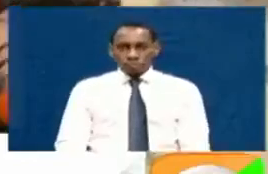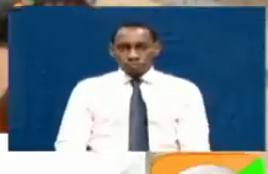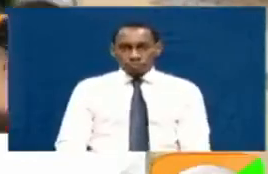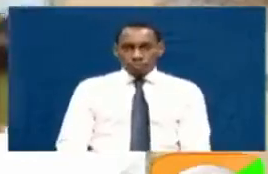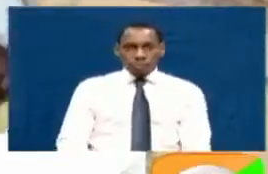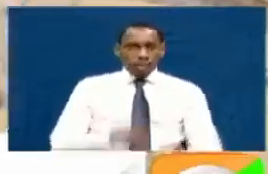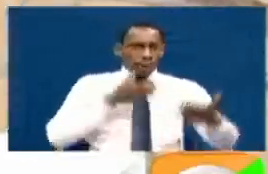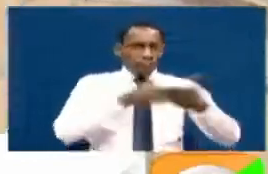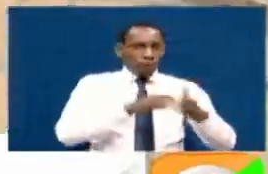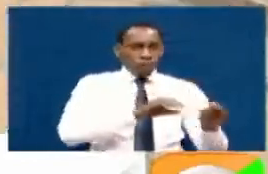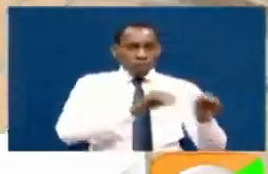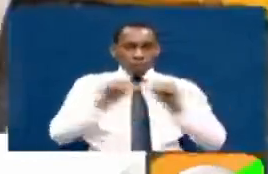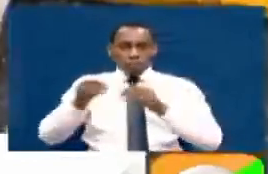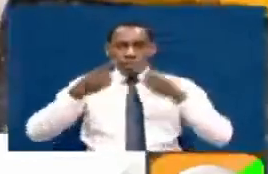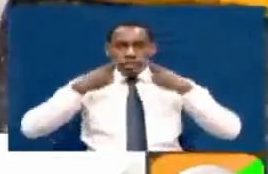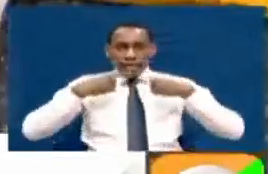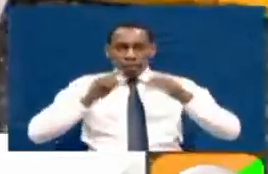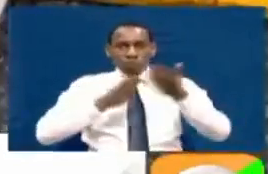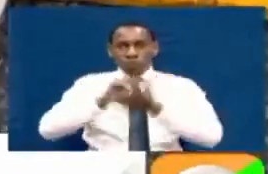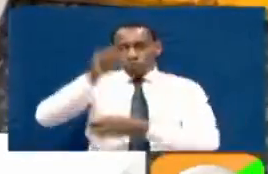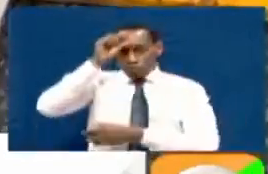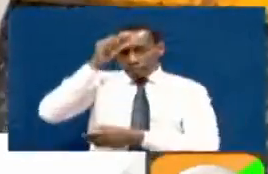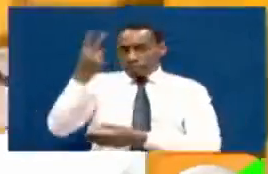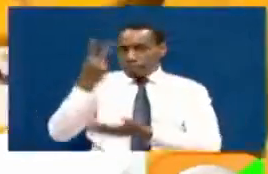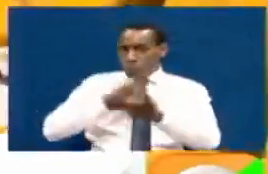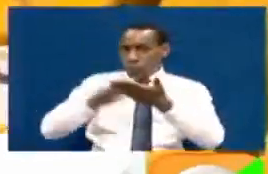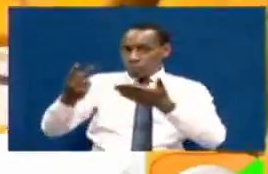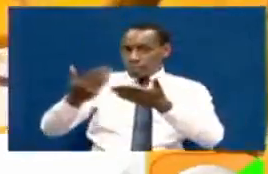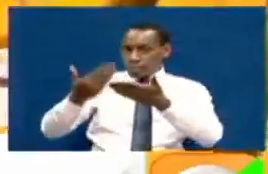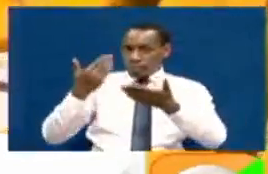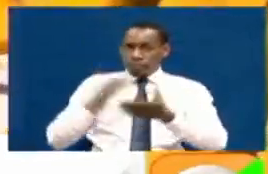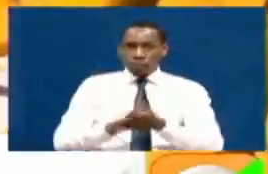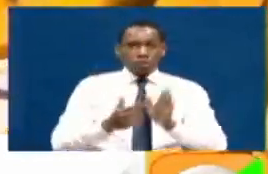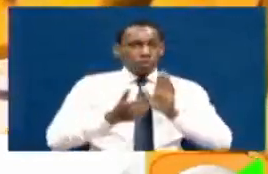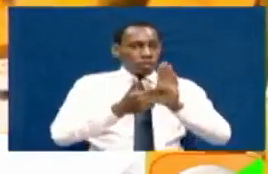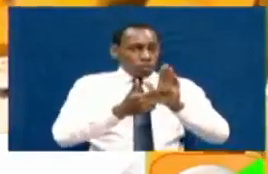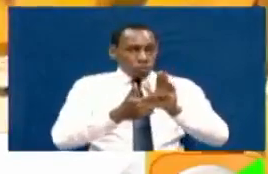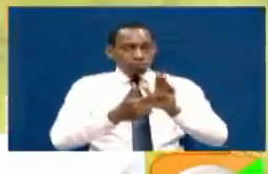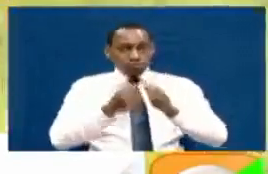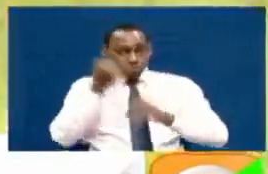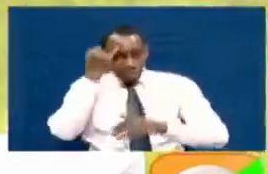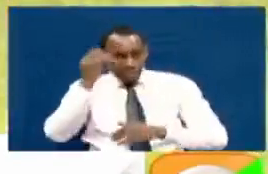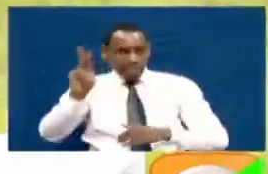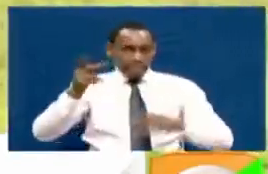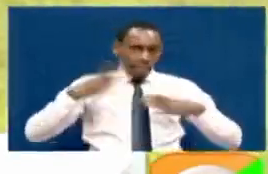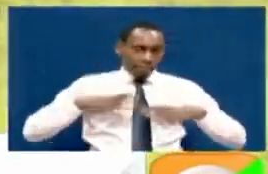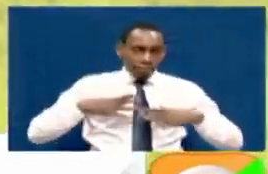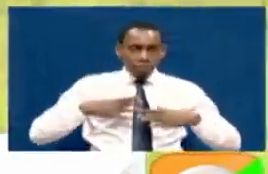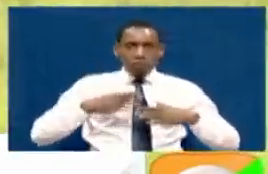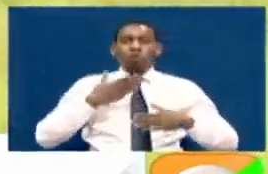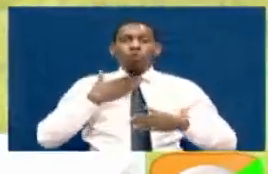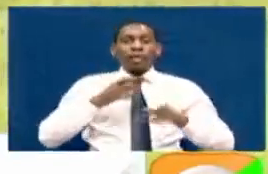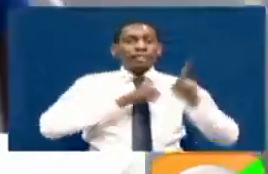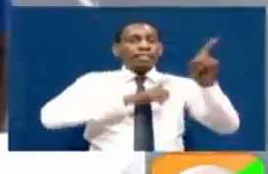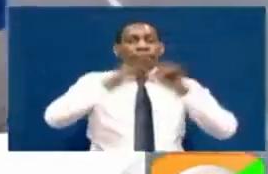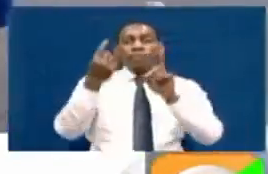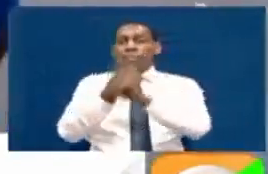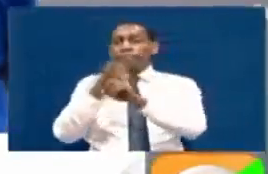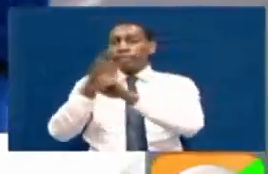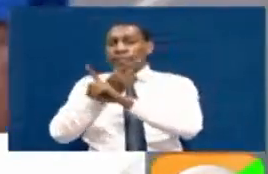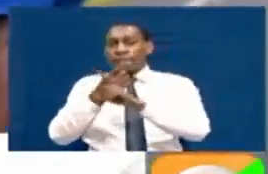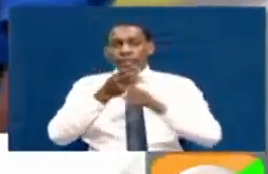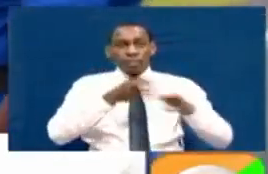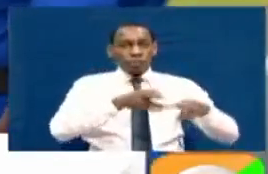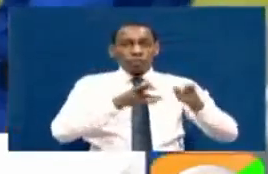The restricted movement directive issued by the government a fortnight ago has revealed the crafty side of Kenyans keen on slipping through the various